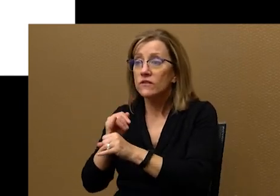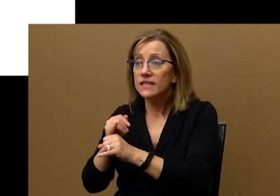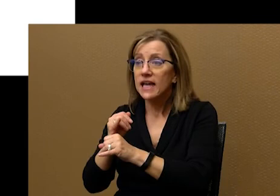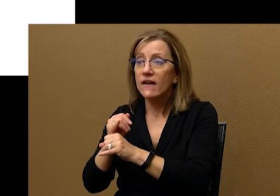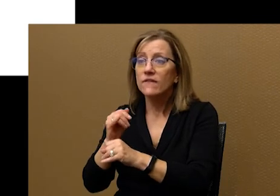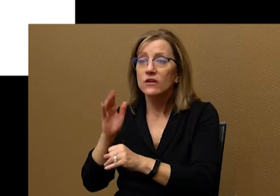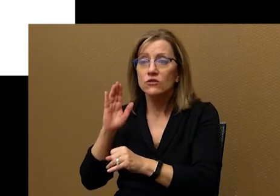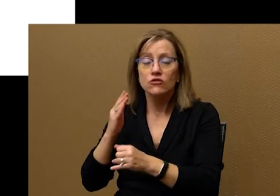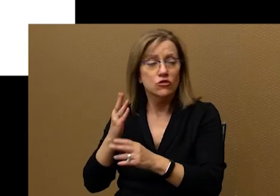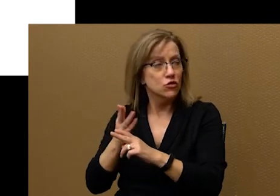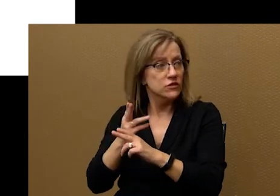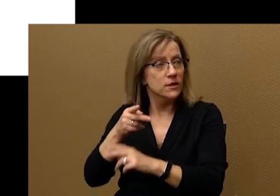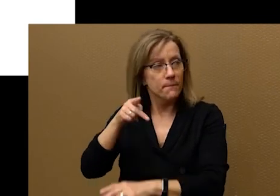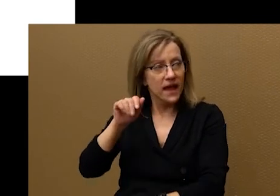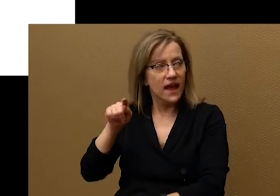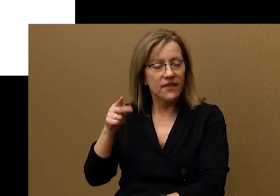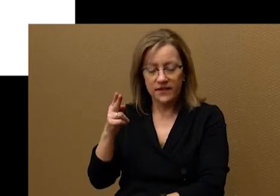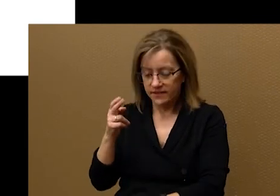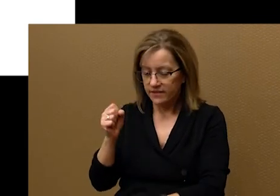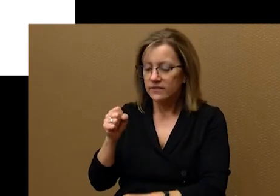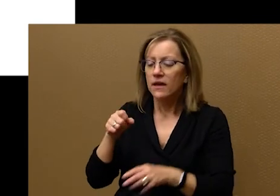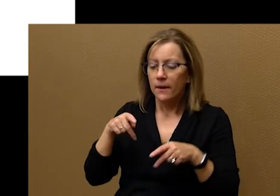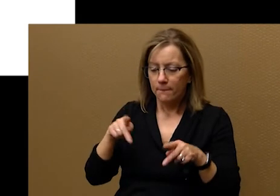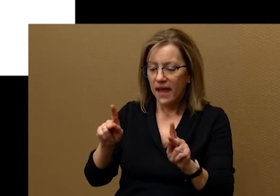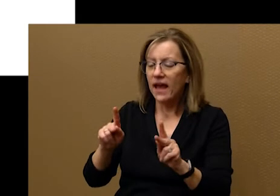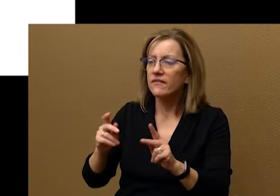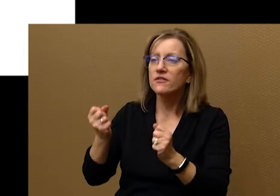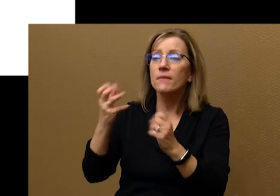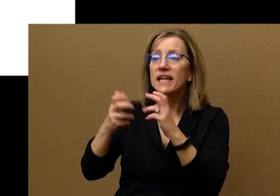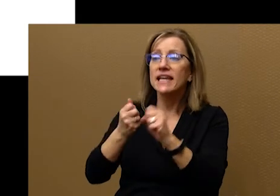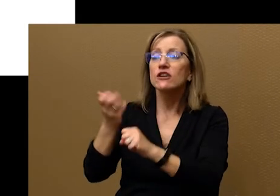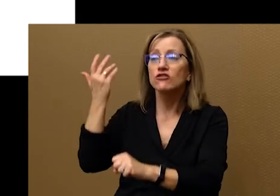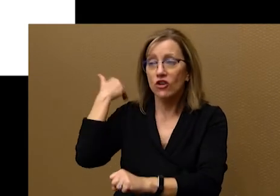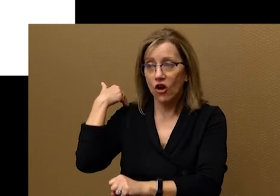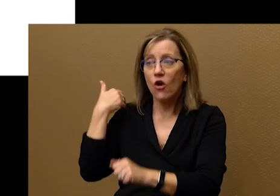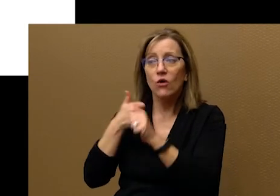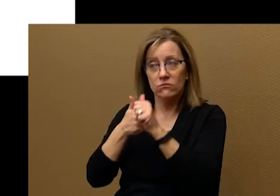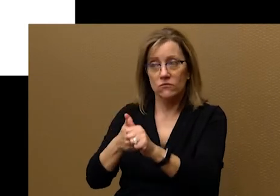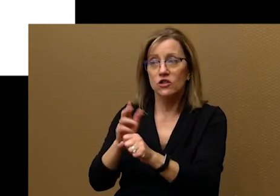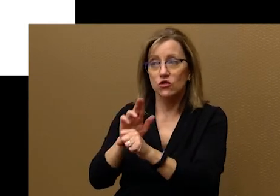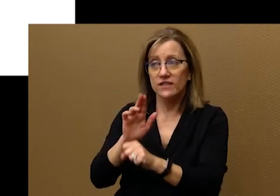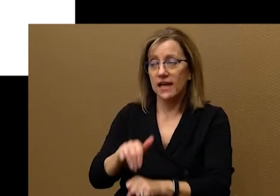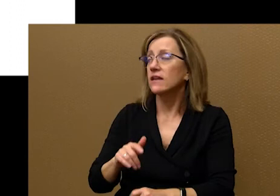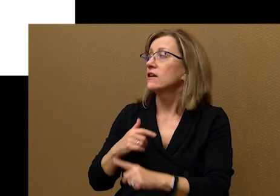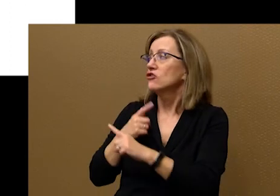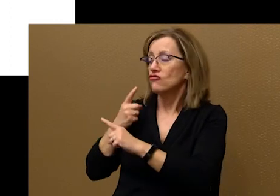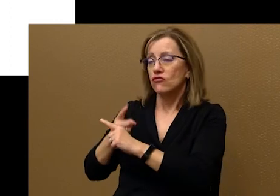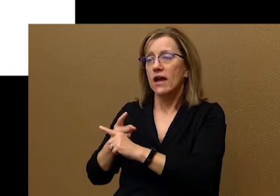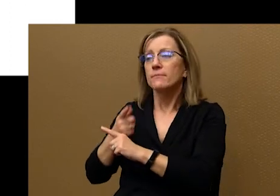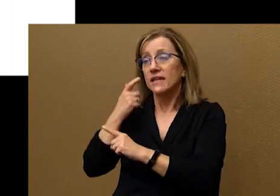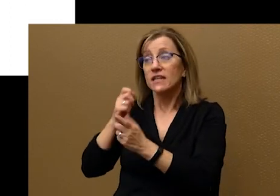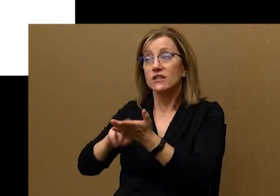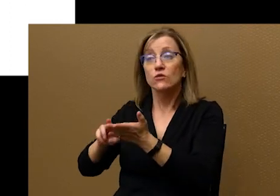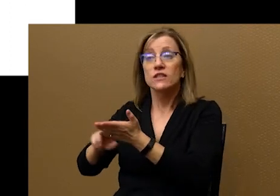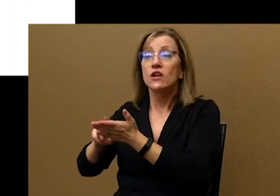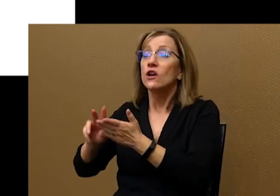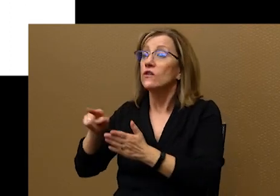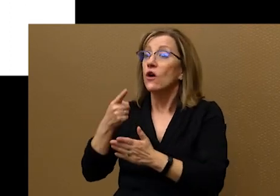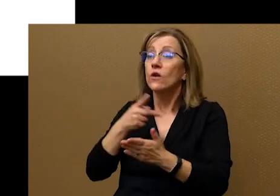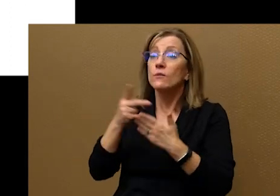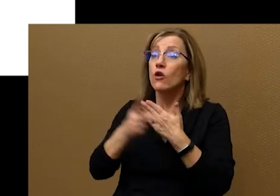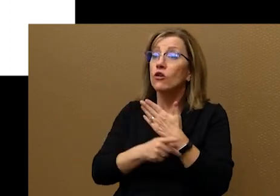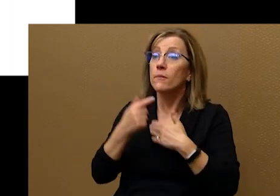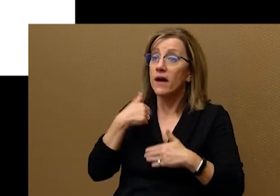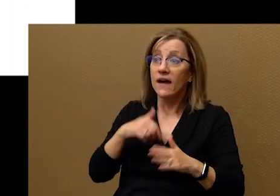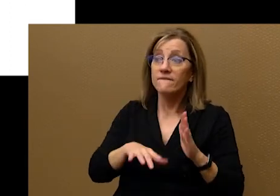years ago. Yes, and maybe they're the source of the research that was done, because paths is the only program that I've come across that was